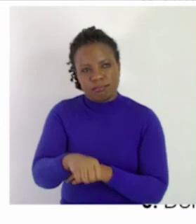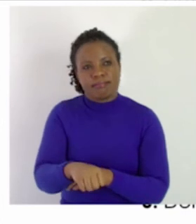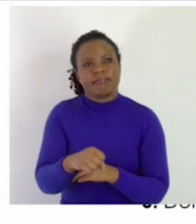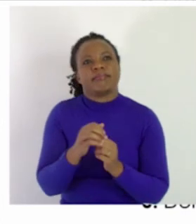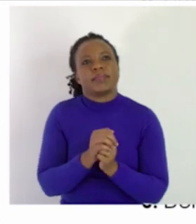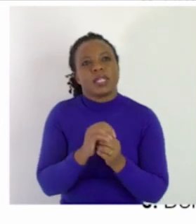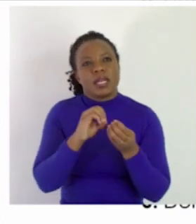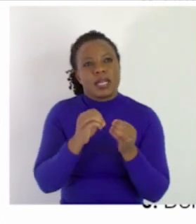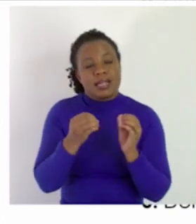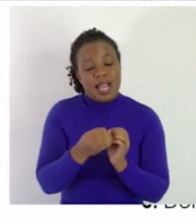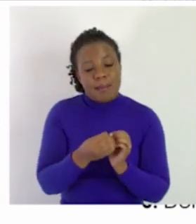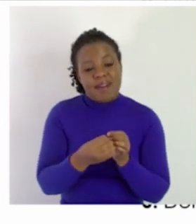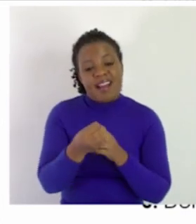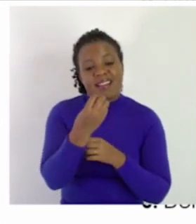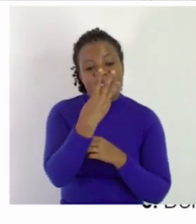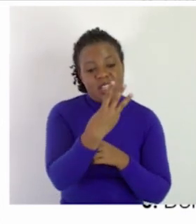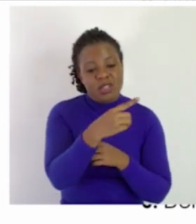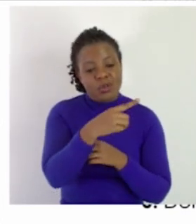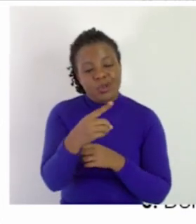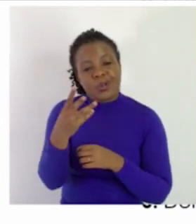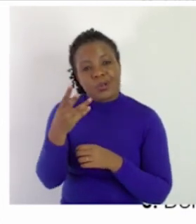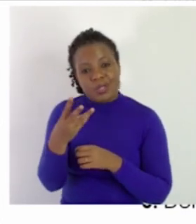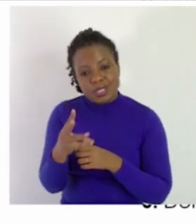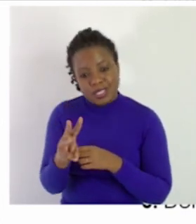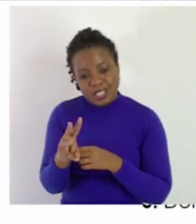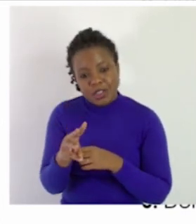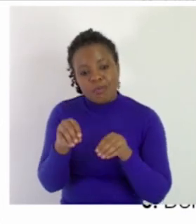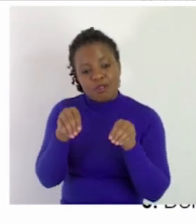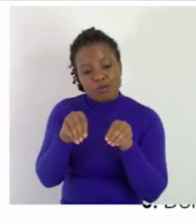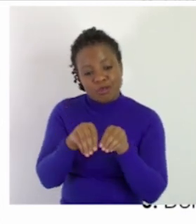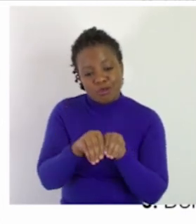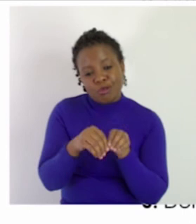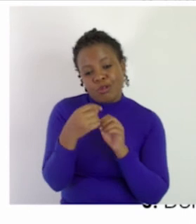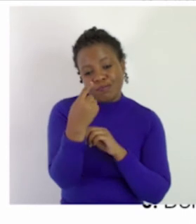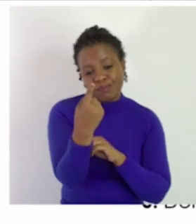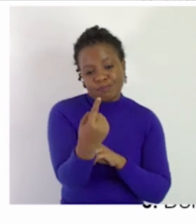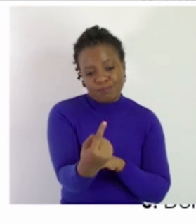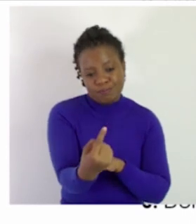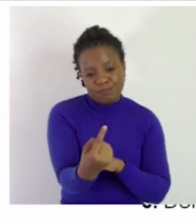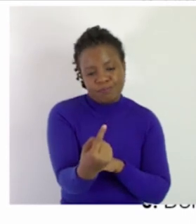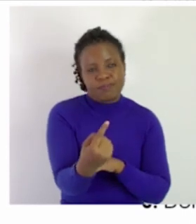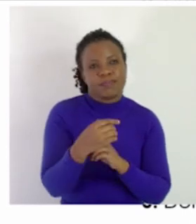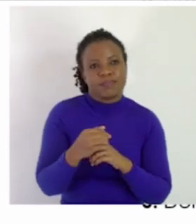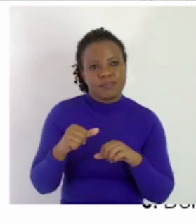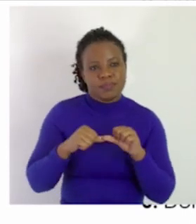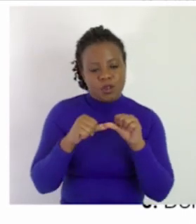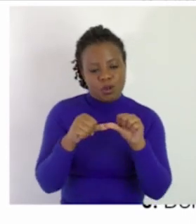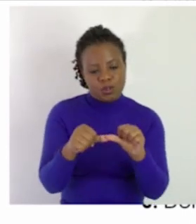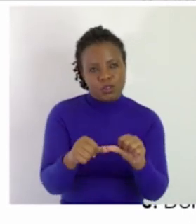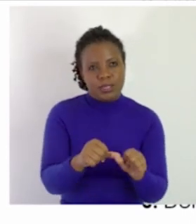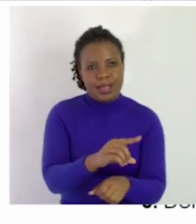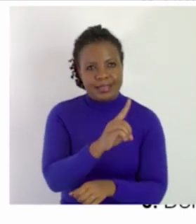numbers 3 to 6, you do them in your books on your own. Let's proceed